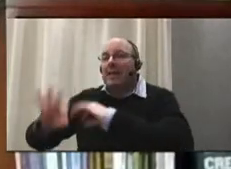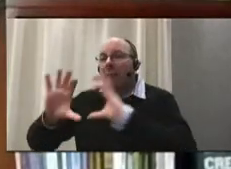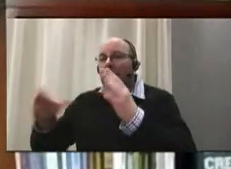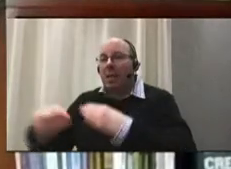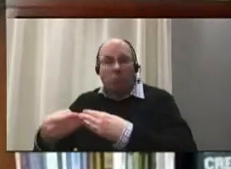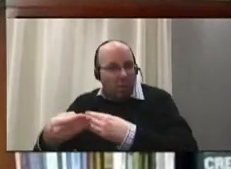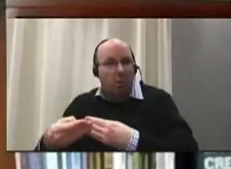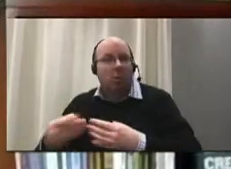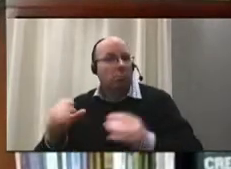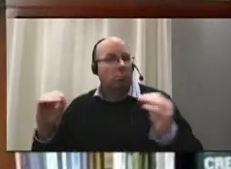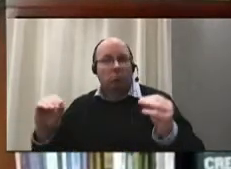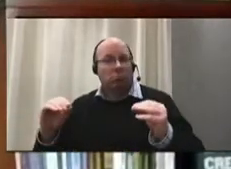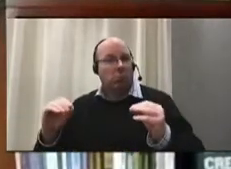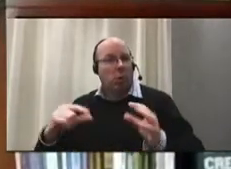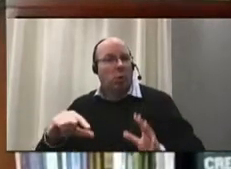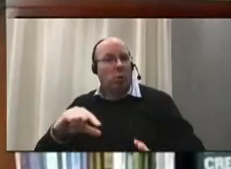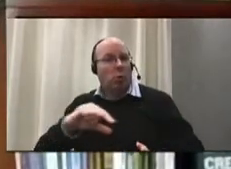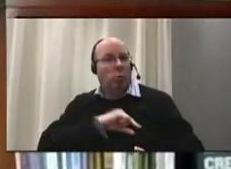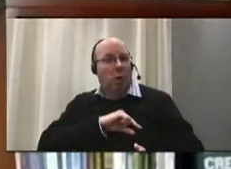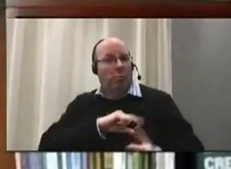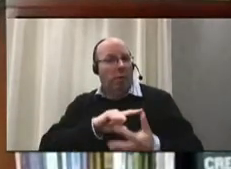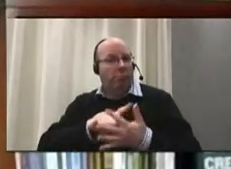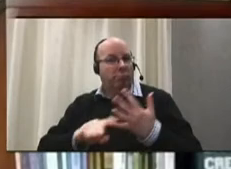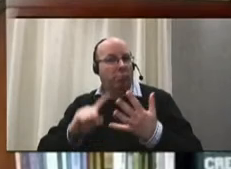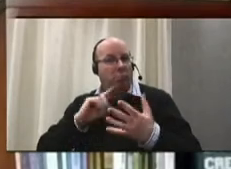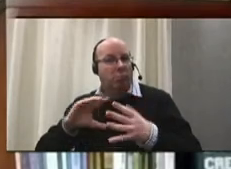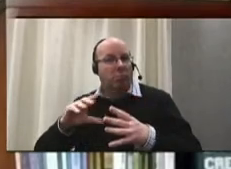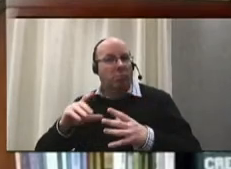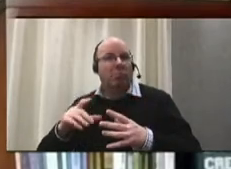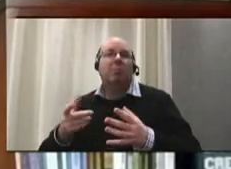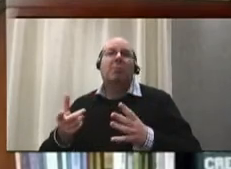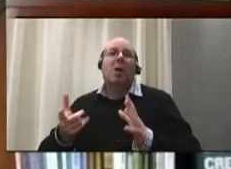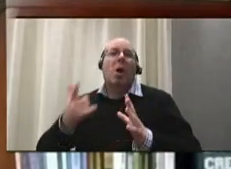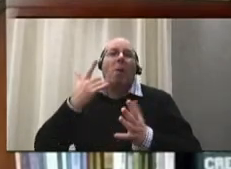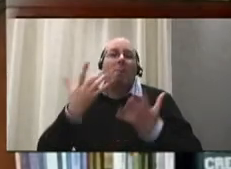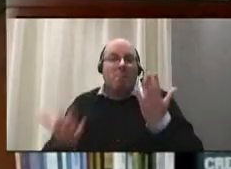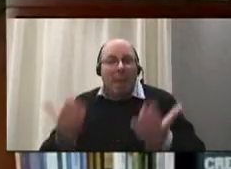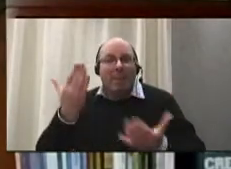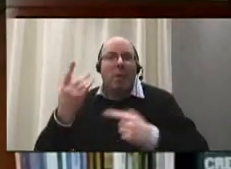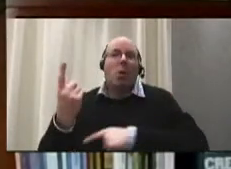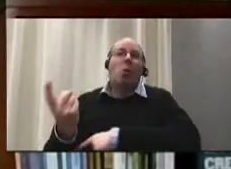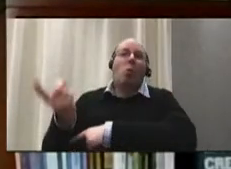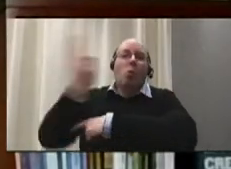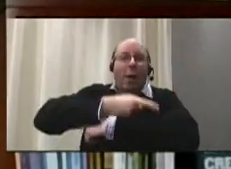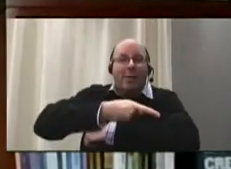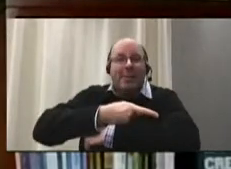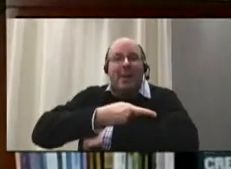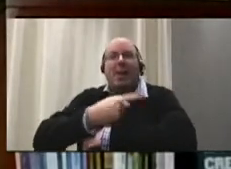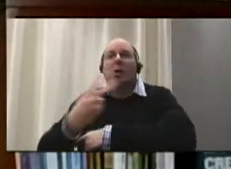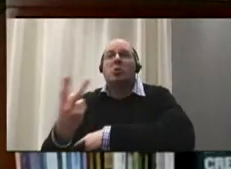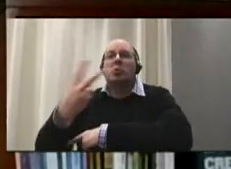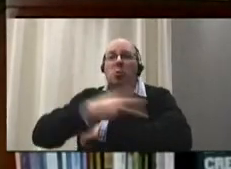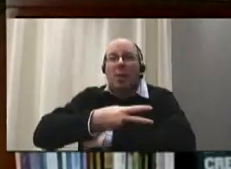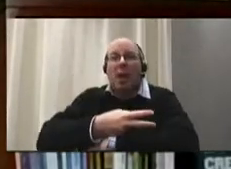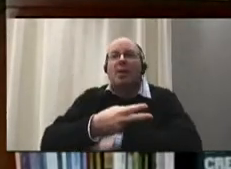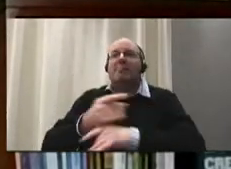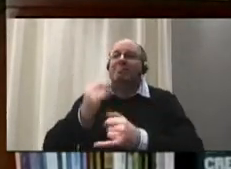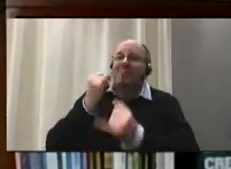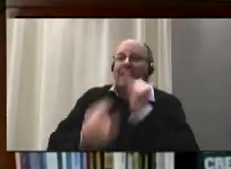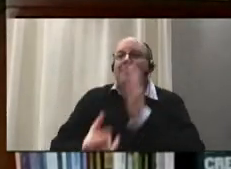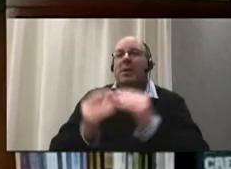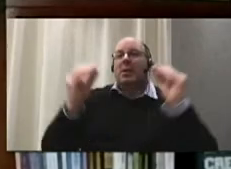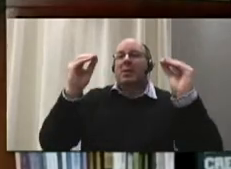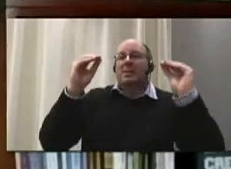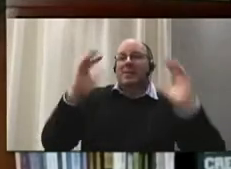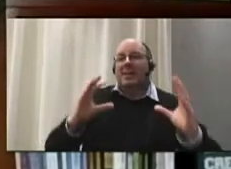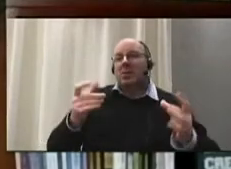occur. You can have a teacher cover a class one day, 2 days, but when we start to look at a teacher, you know, a social studies teacher covering a foreign language